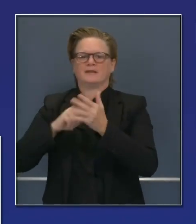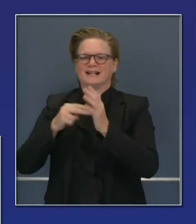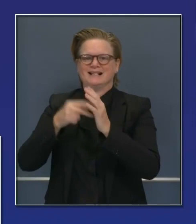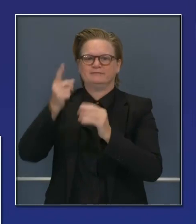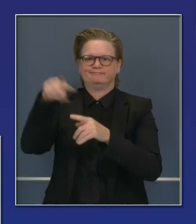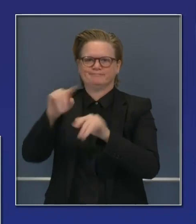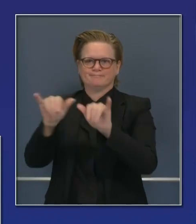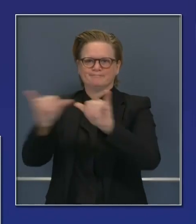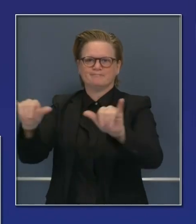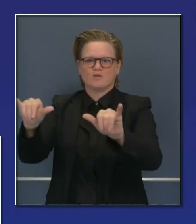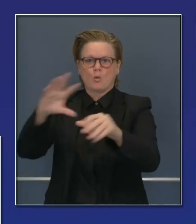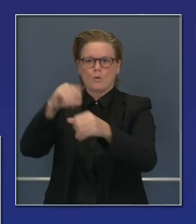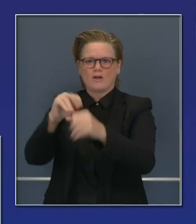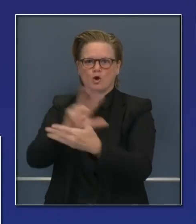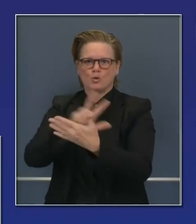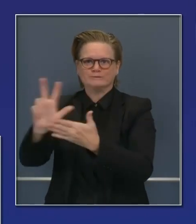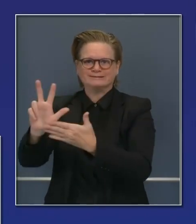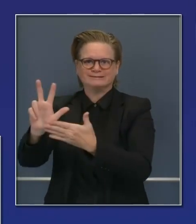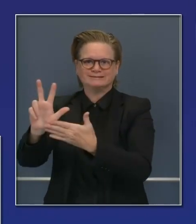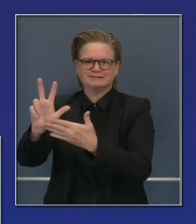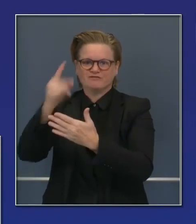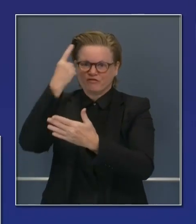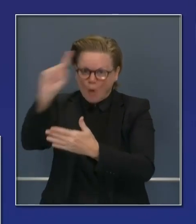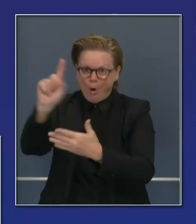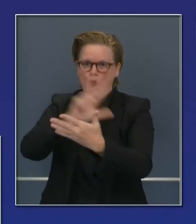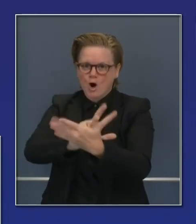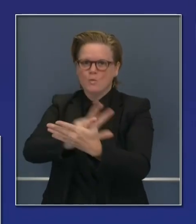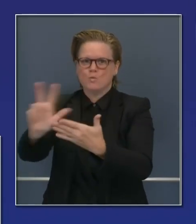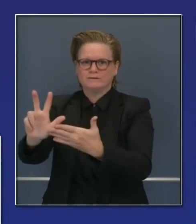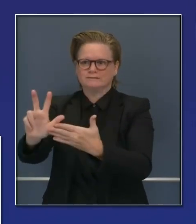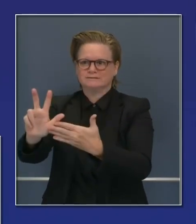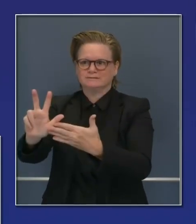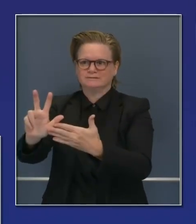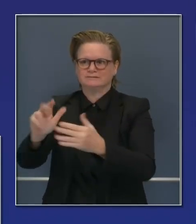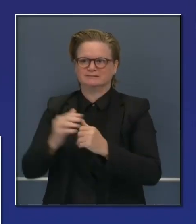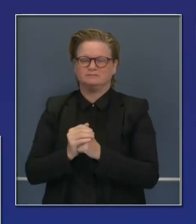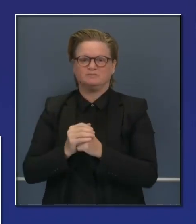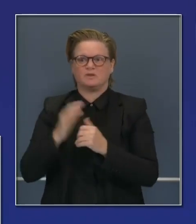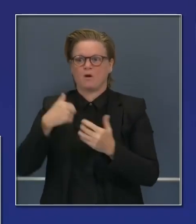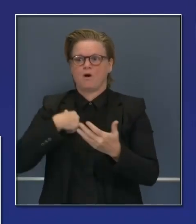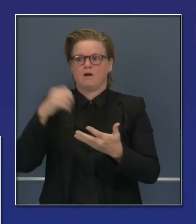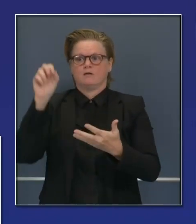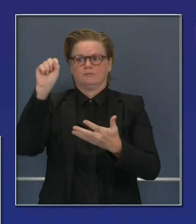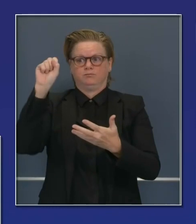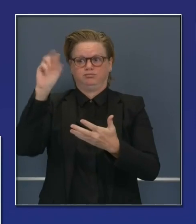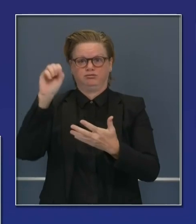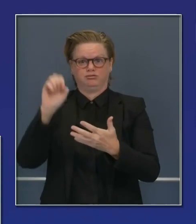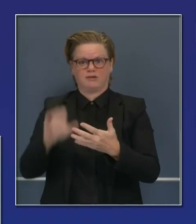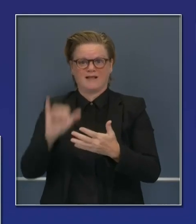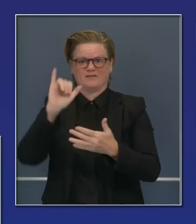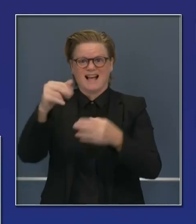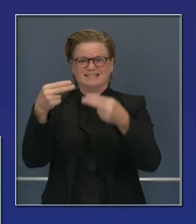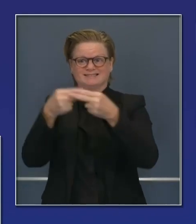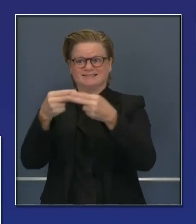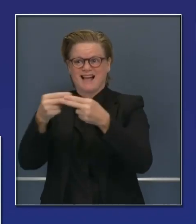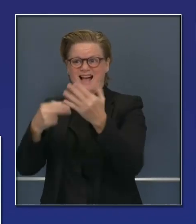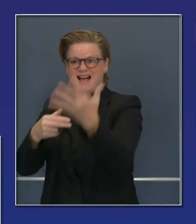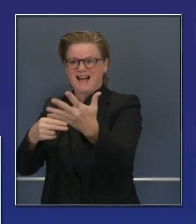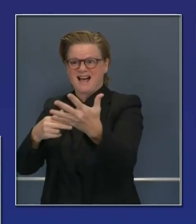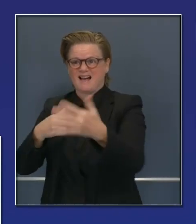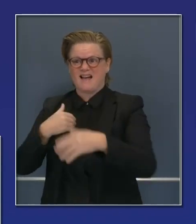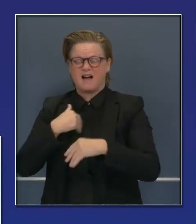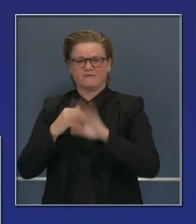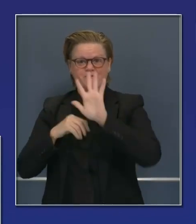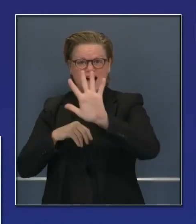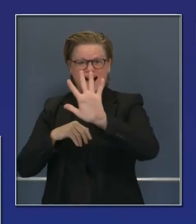These regions are defined by this slide. We have 5 regions in this state. These regions are